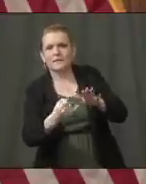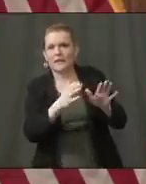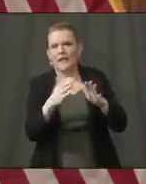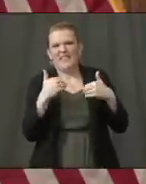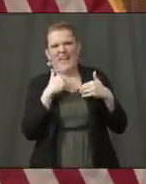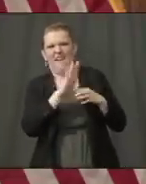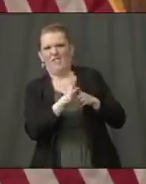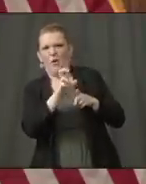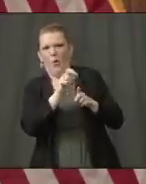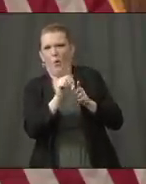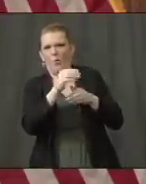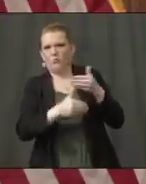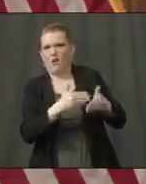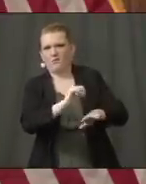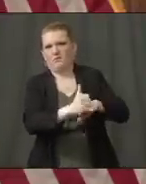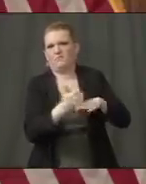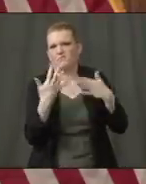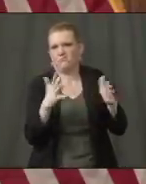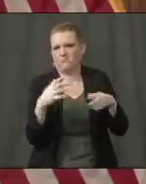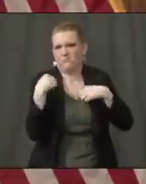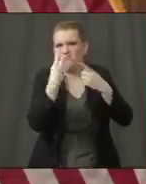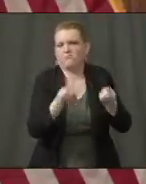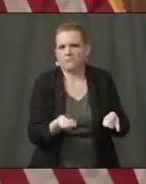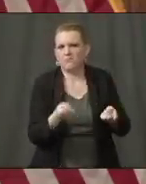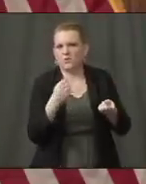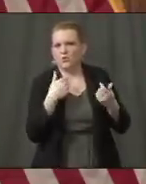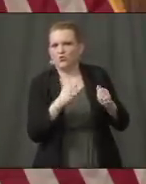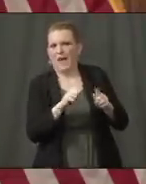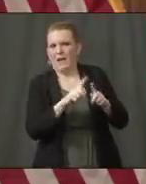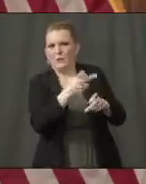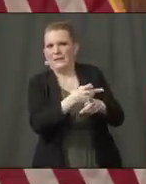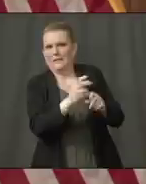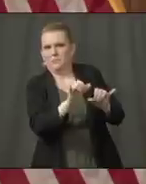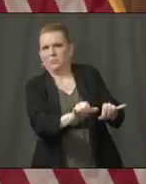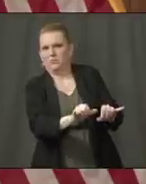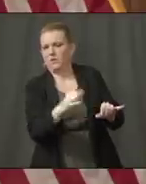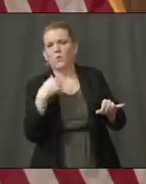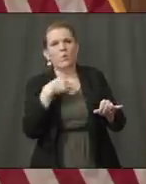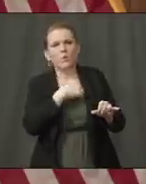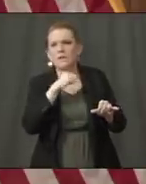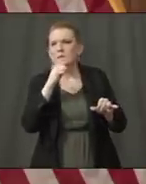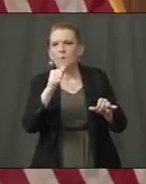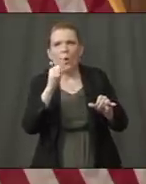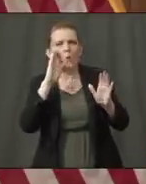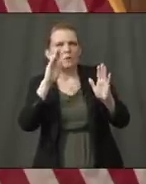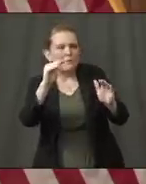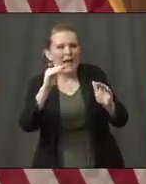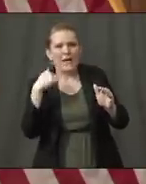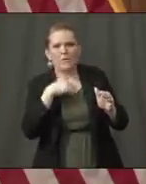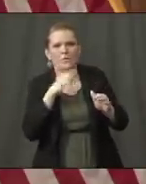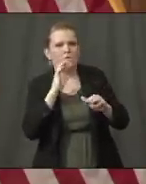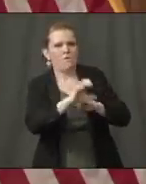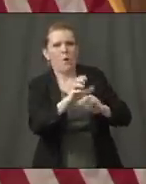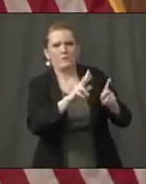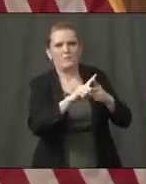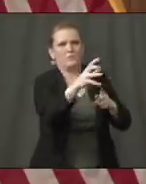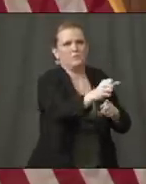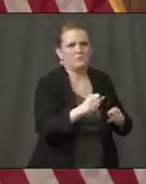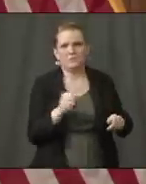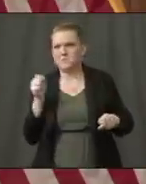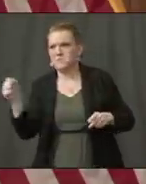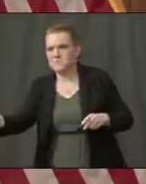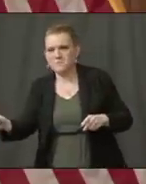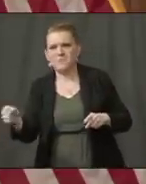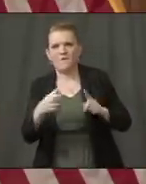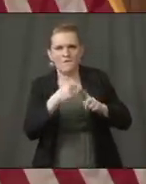already. So we don't anticipate many, if any, involuntary moves, but we're working with all of our nursing homes to ensure they each have